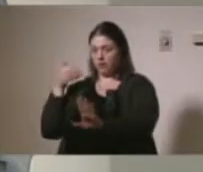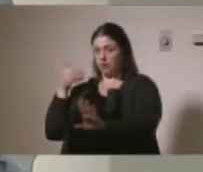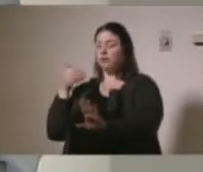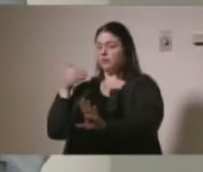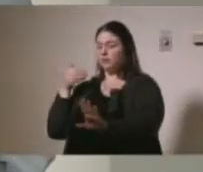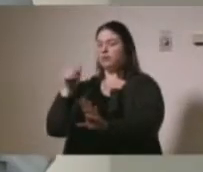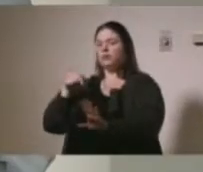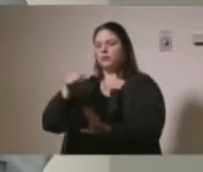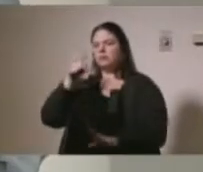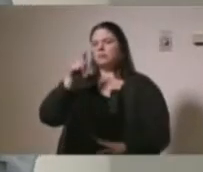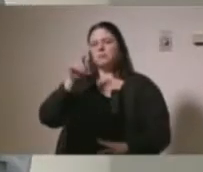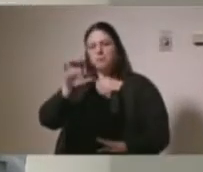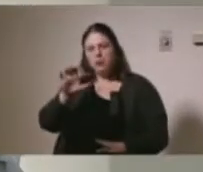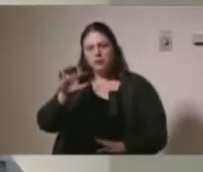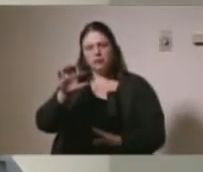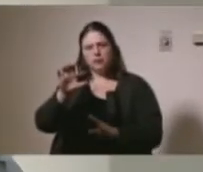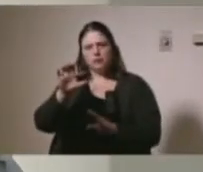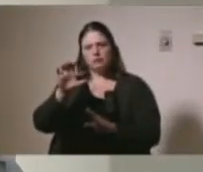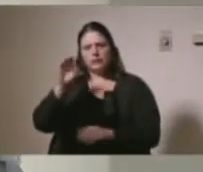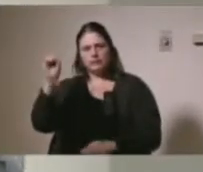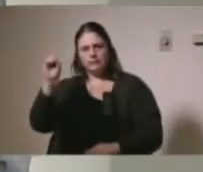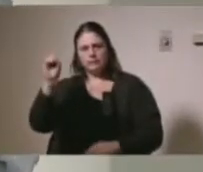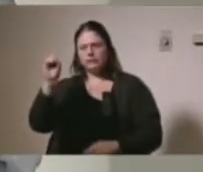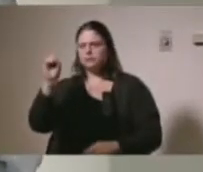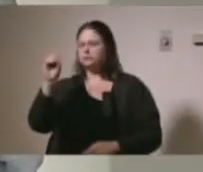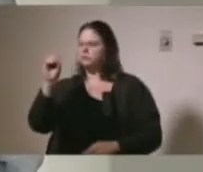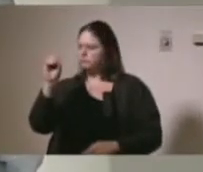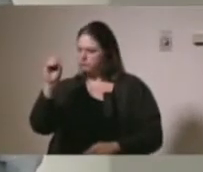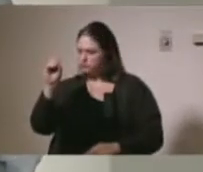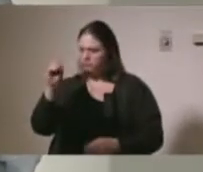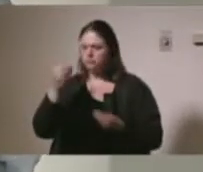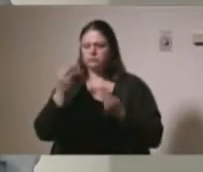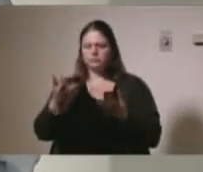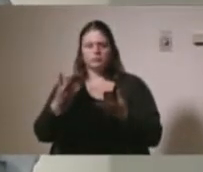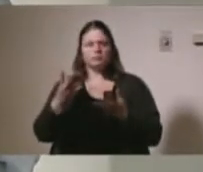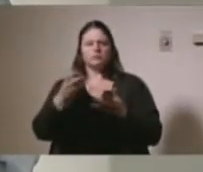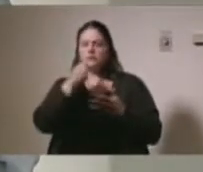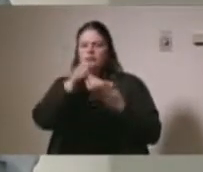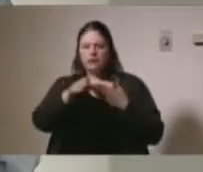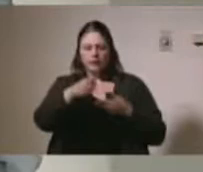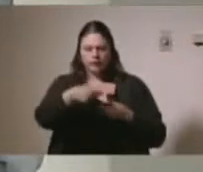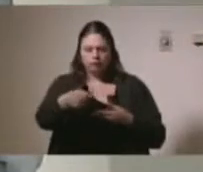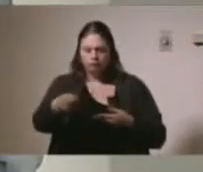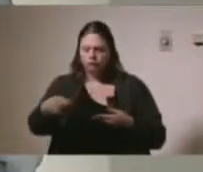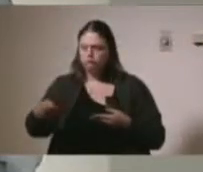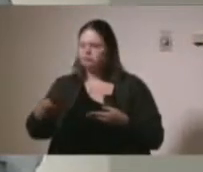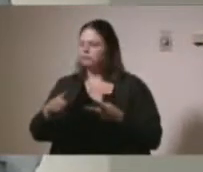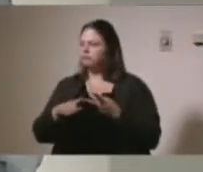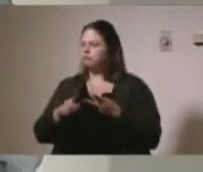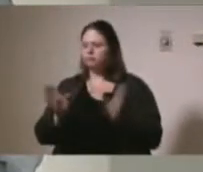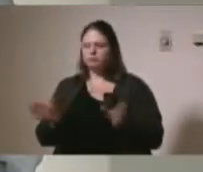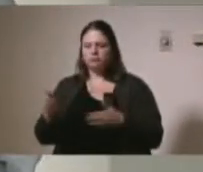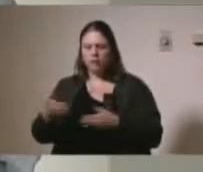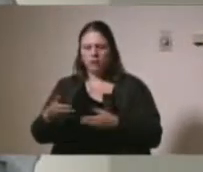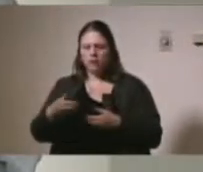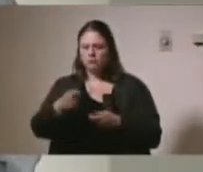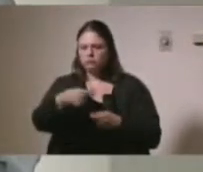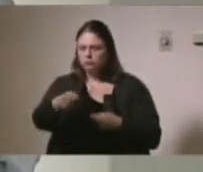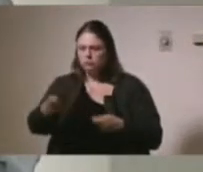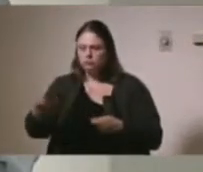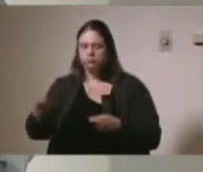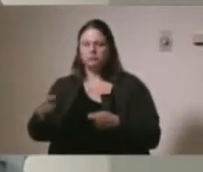agency that would offer traditional postal services, that is delivering letters and parcels and